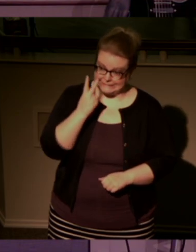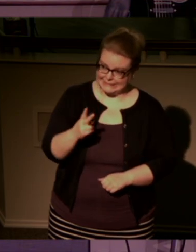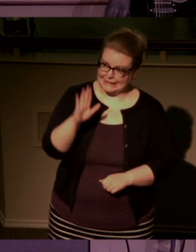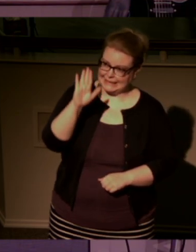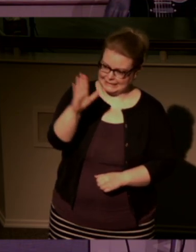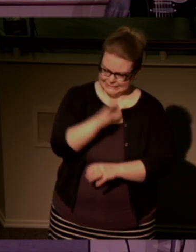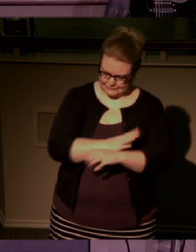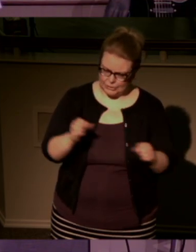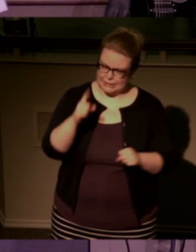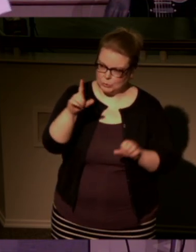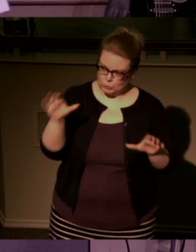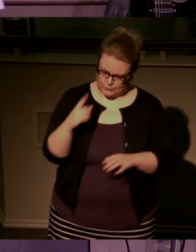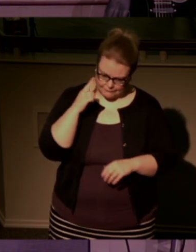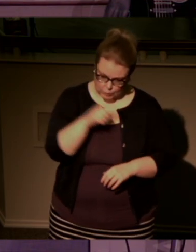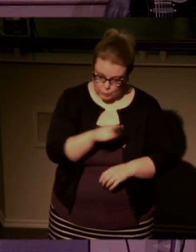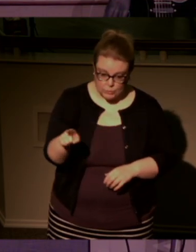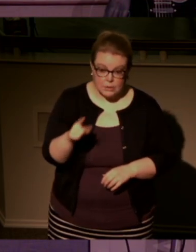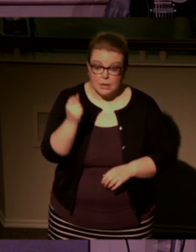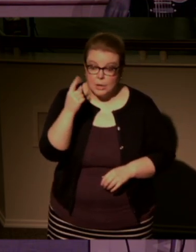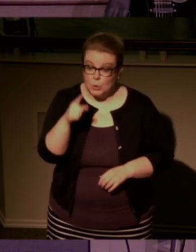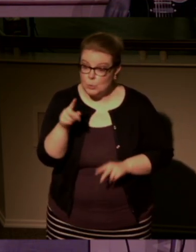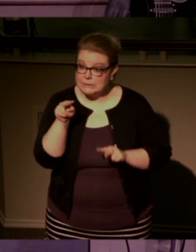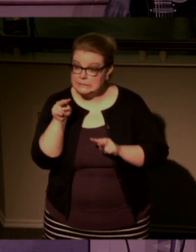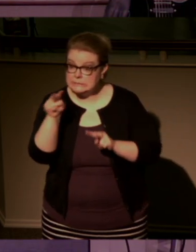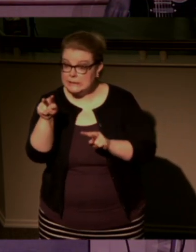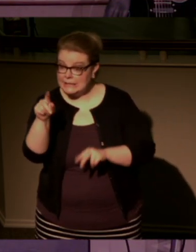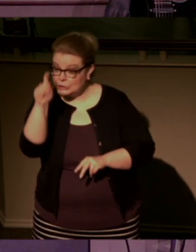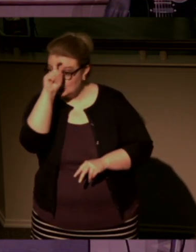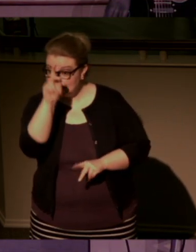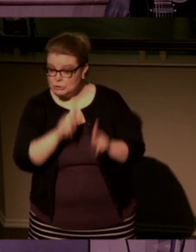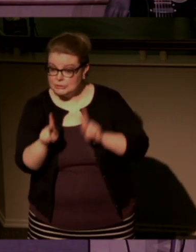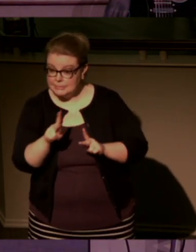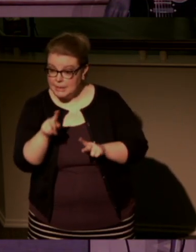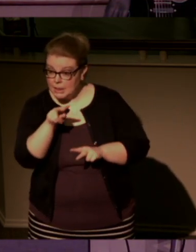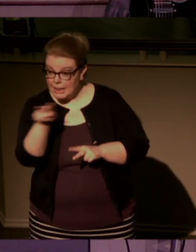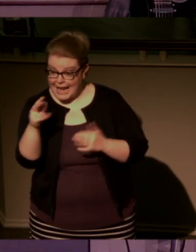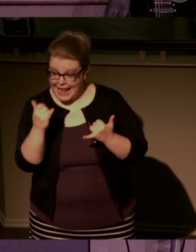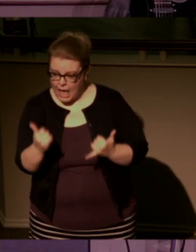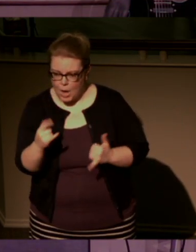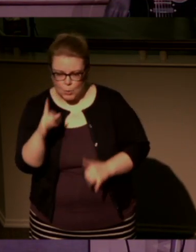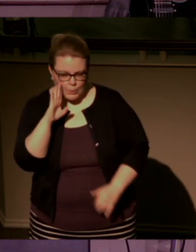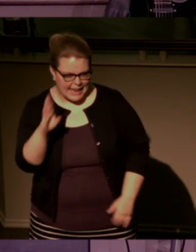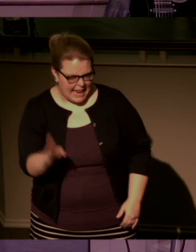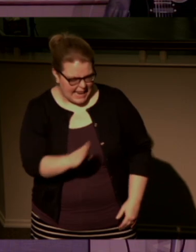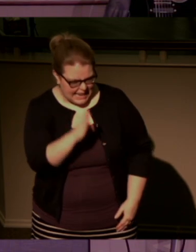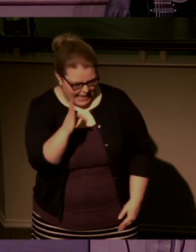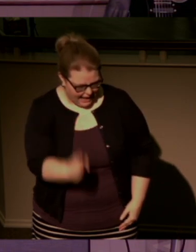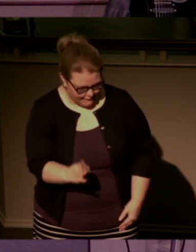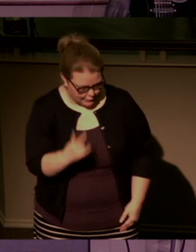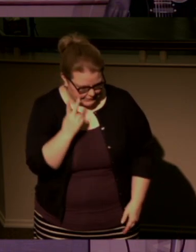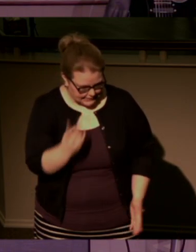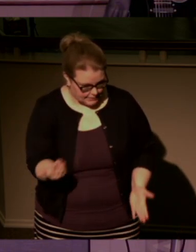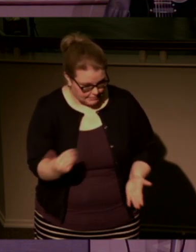today. For the Egyptians whom you see today, you shall never see again." Now catch his advice. "The Lord will fight for